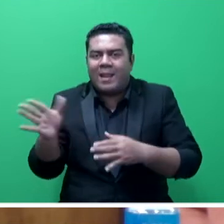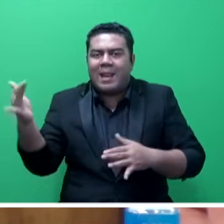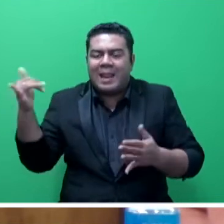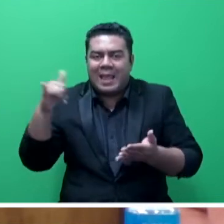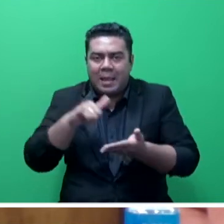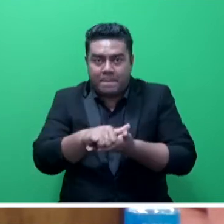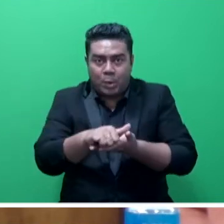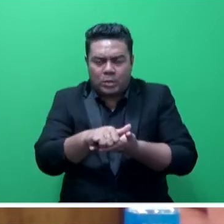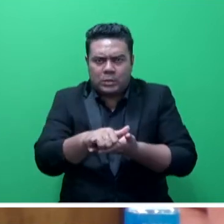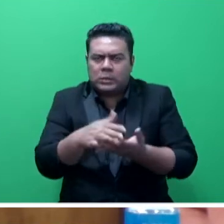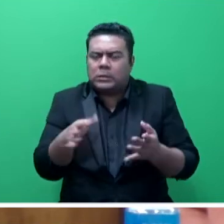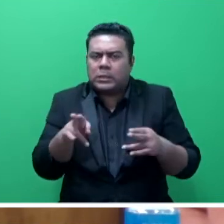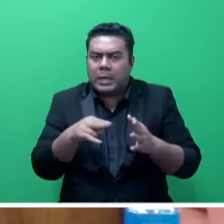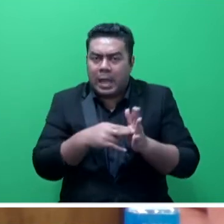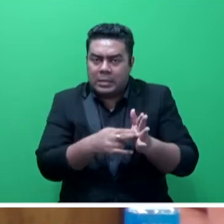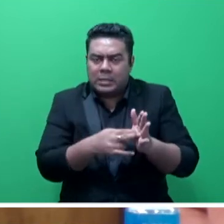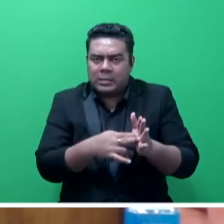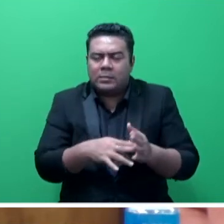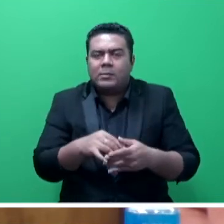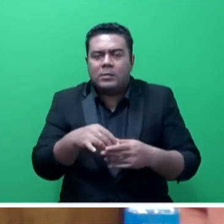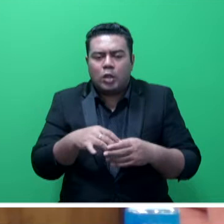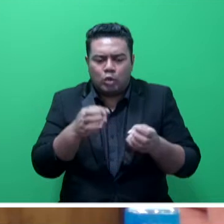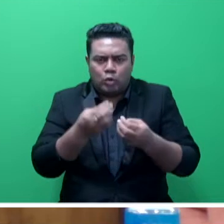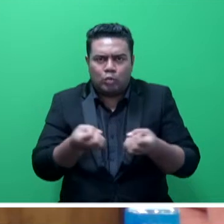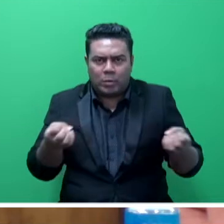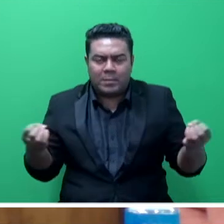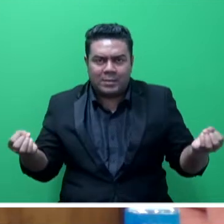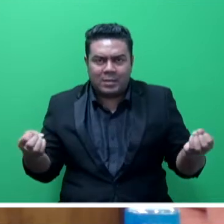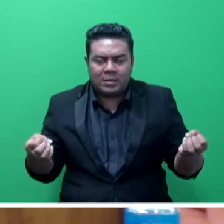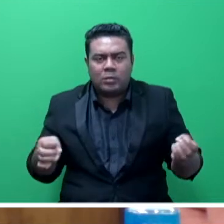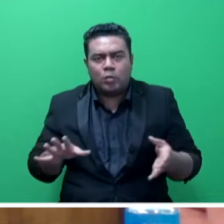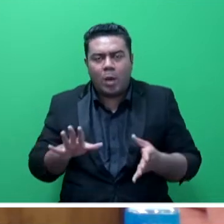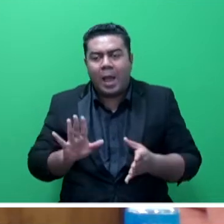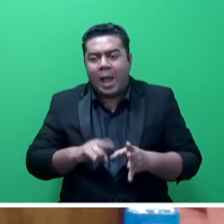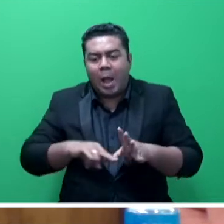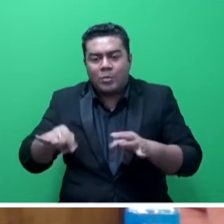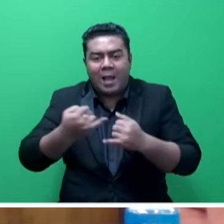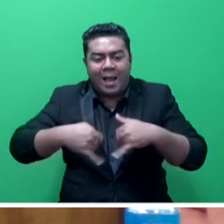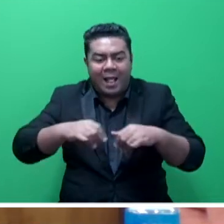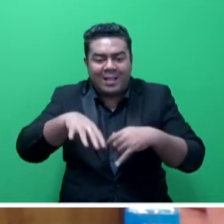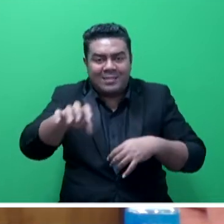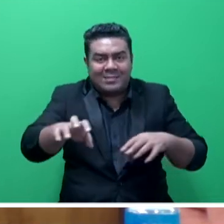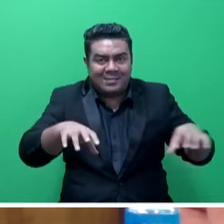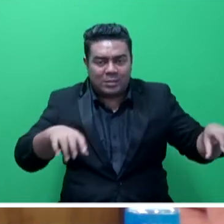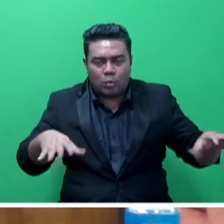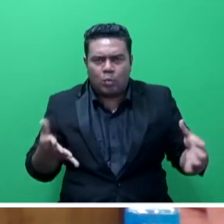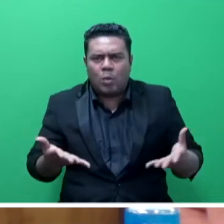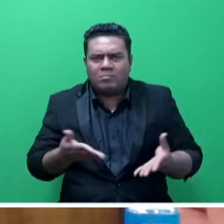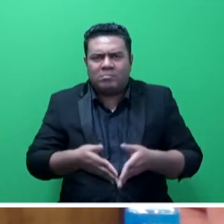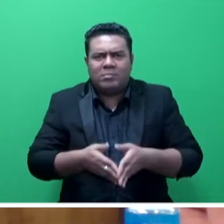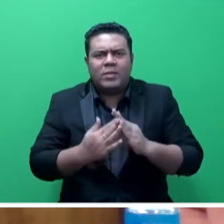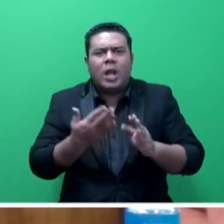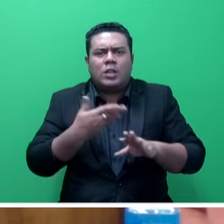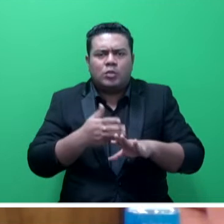and rainfall telemetry instruments, the upgrade of our outer island stations, and upgrade of our meteorological